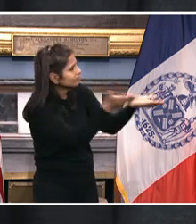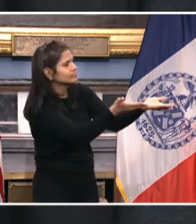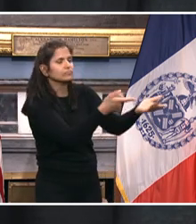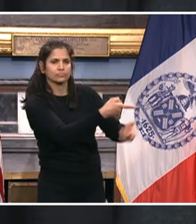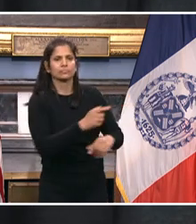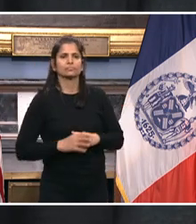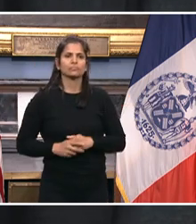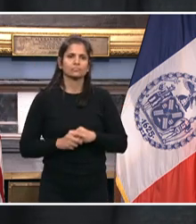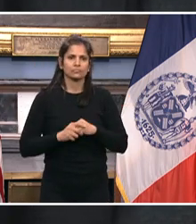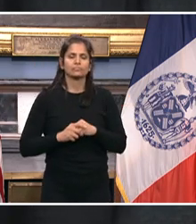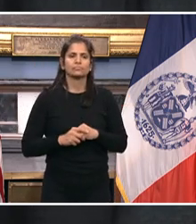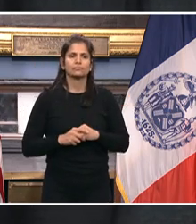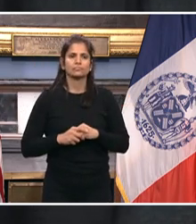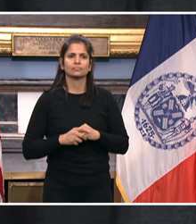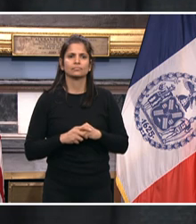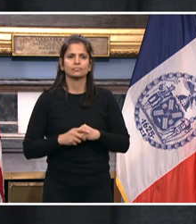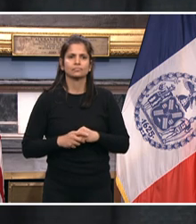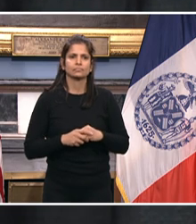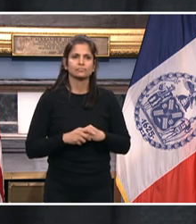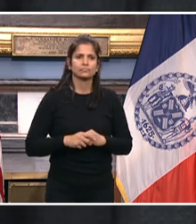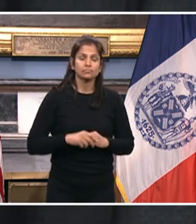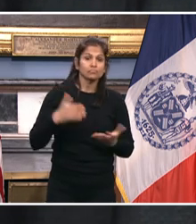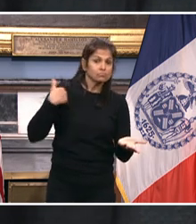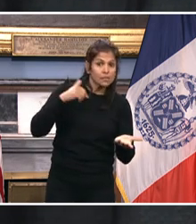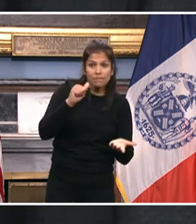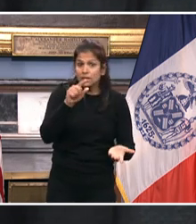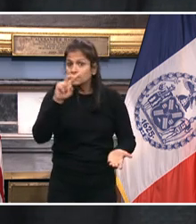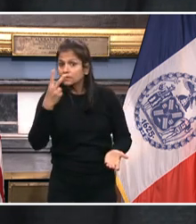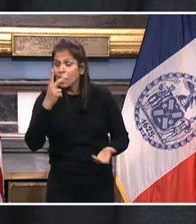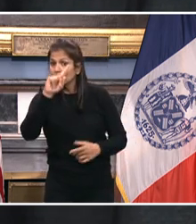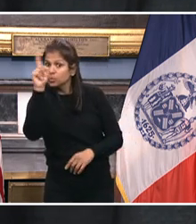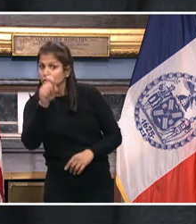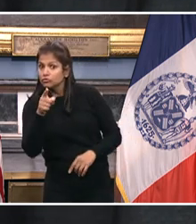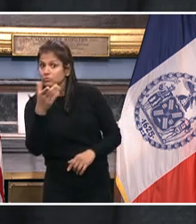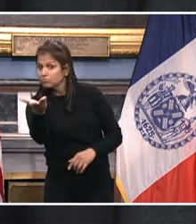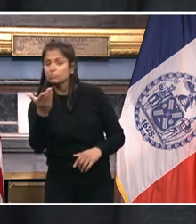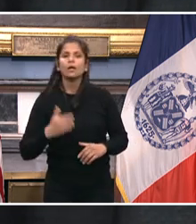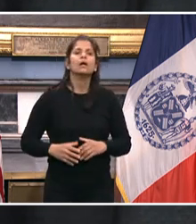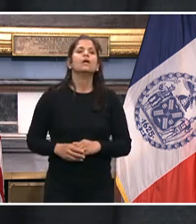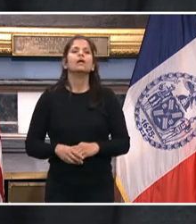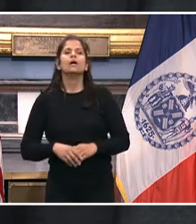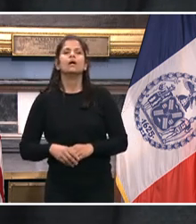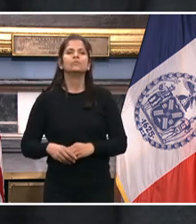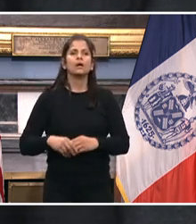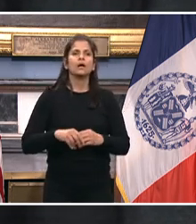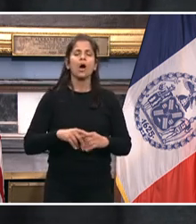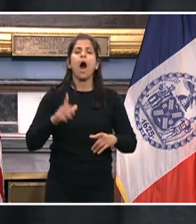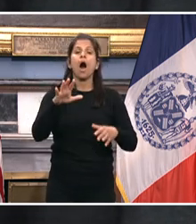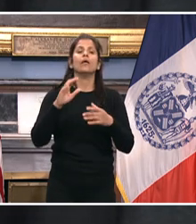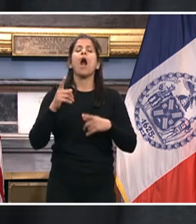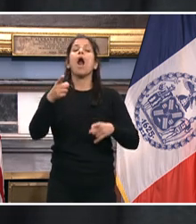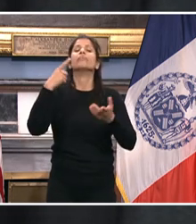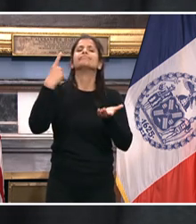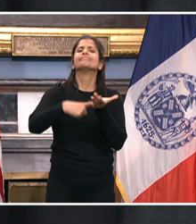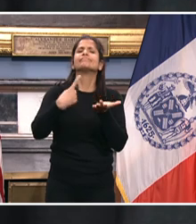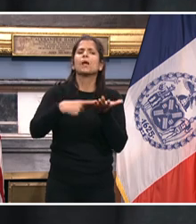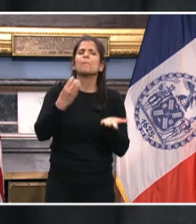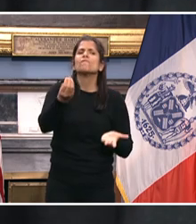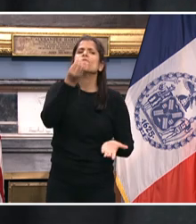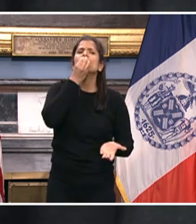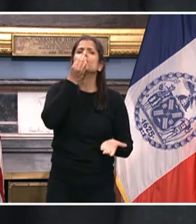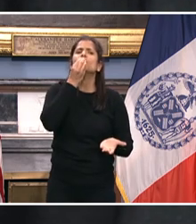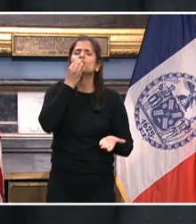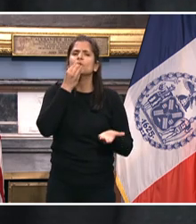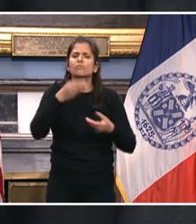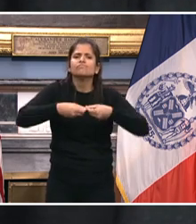ahead. In regards to the distribution of meals to seniors, a number of seniors are reporting that